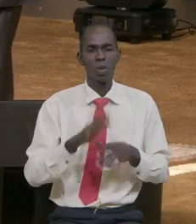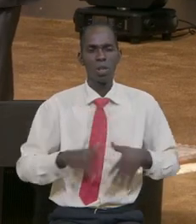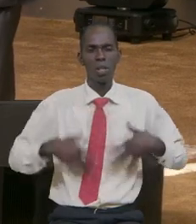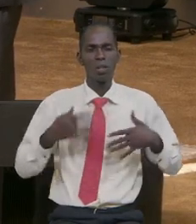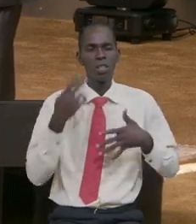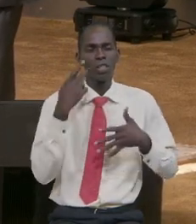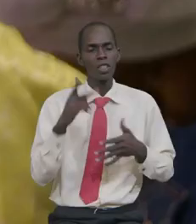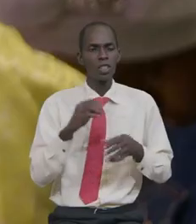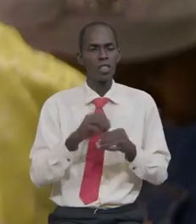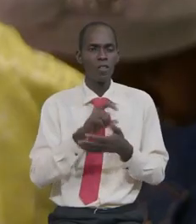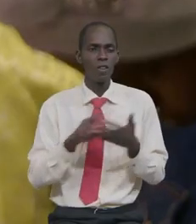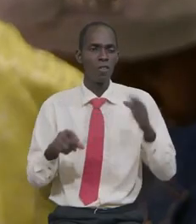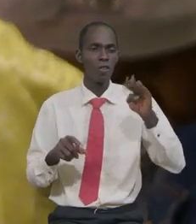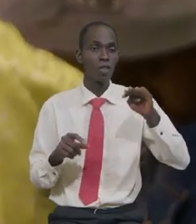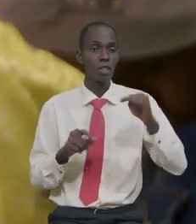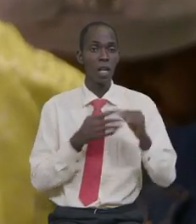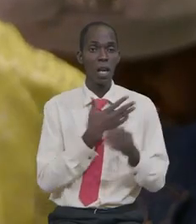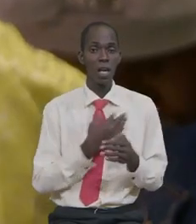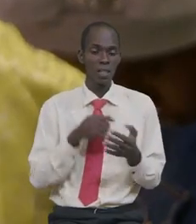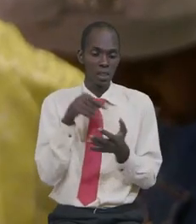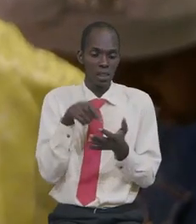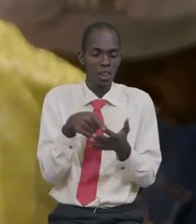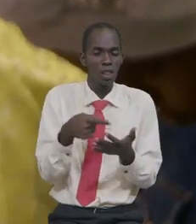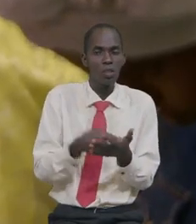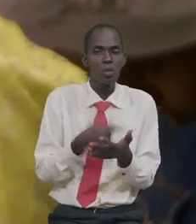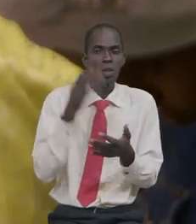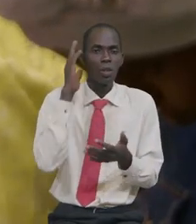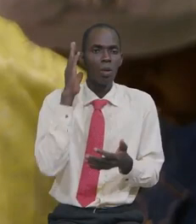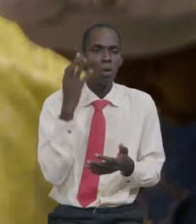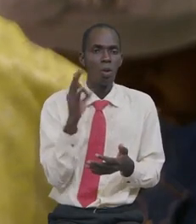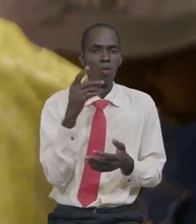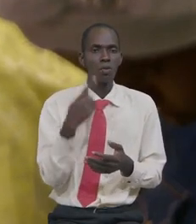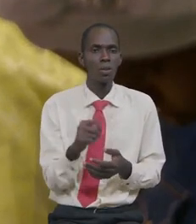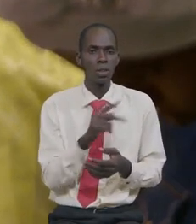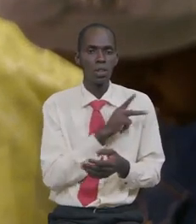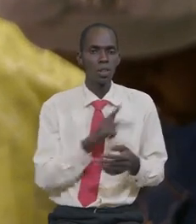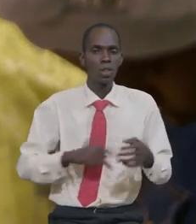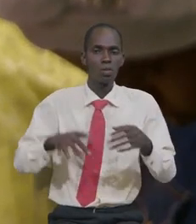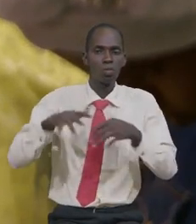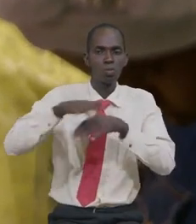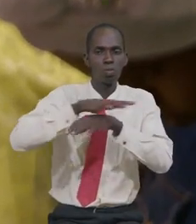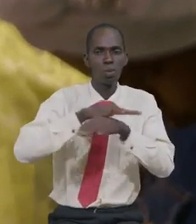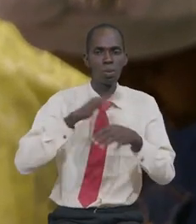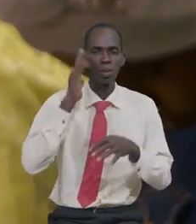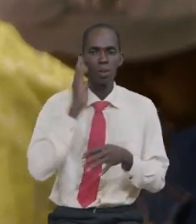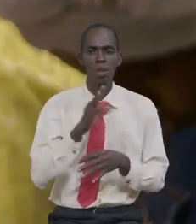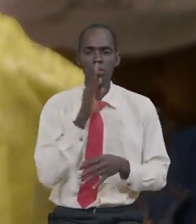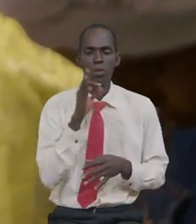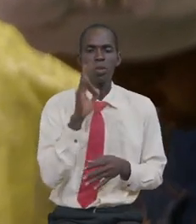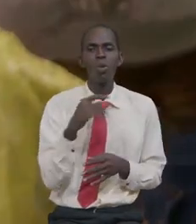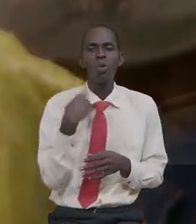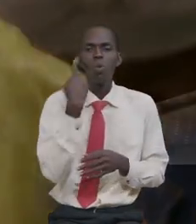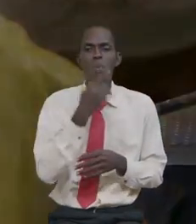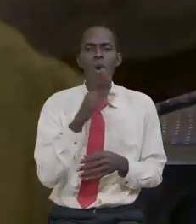and this gospel of the kingdom shall be preached. This gospel of the kingdom shall be preached. Who are the people to